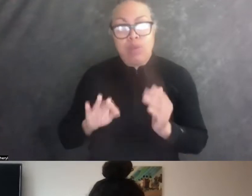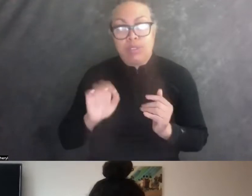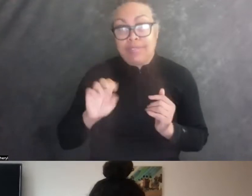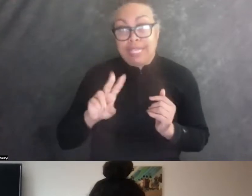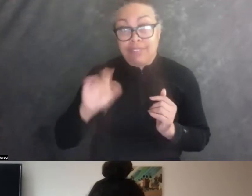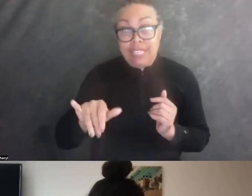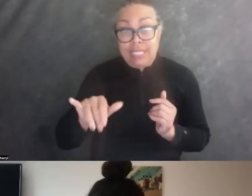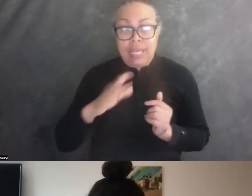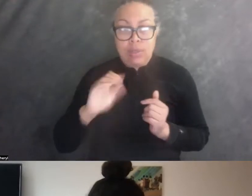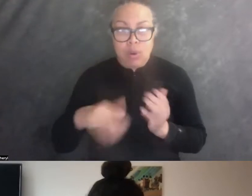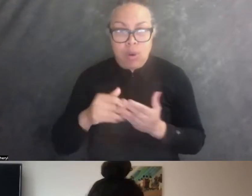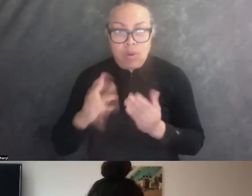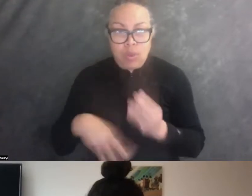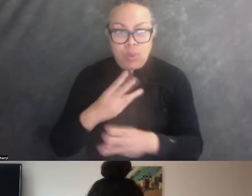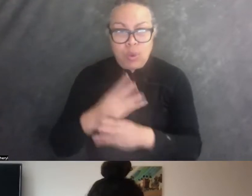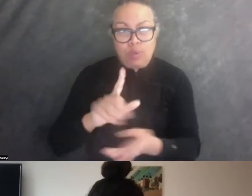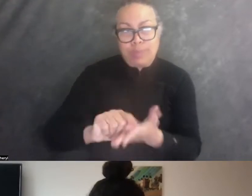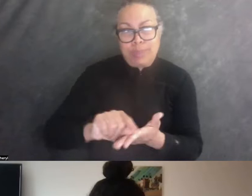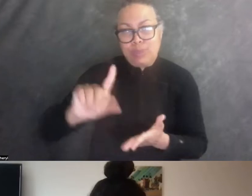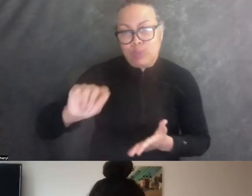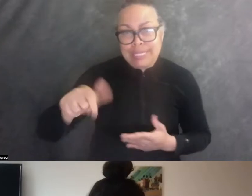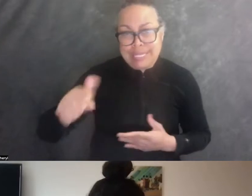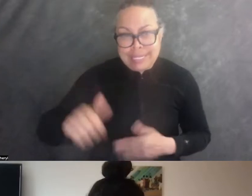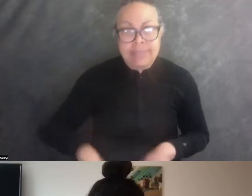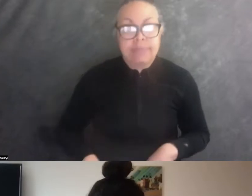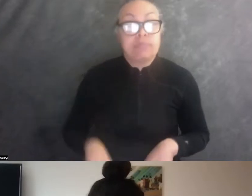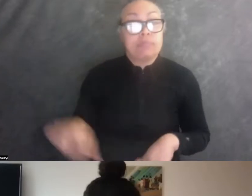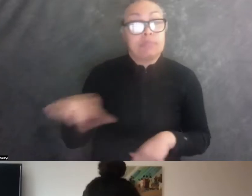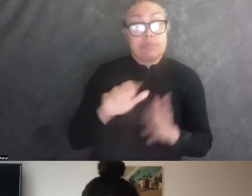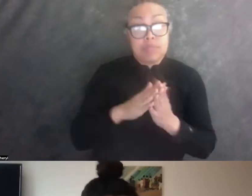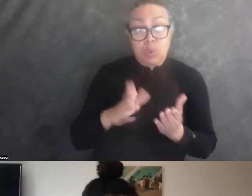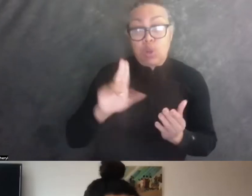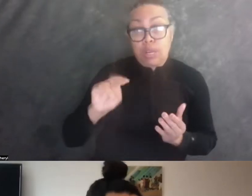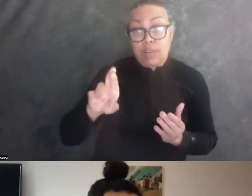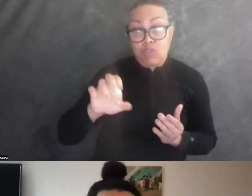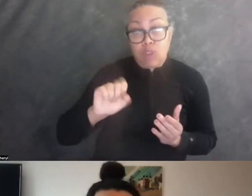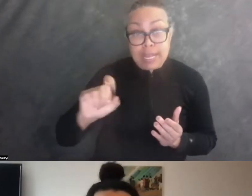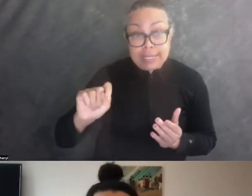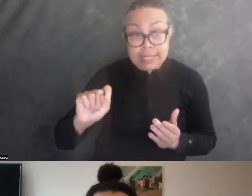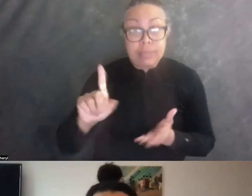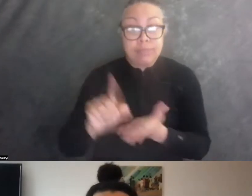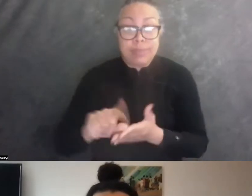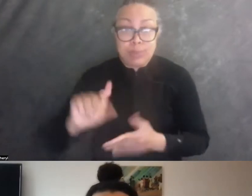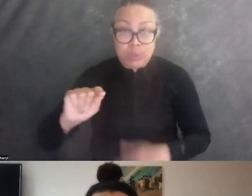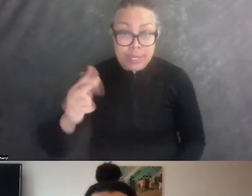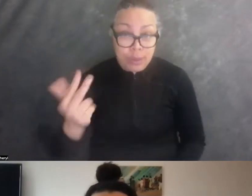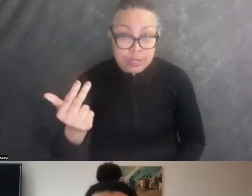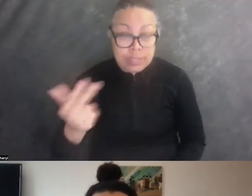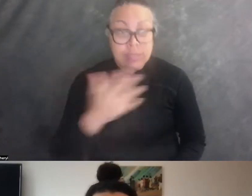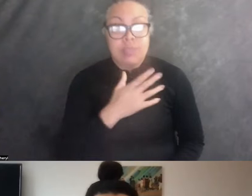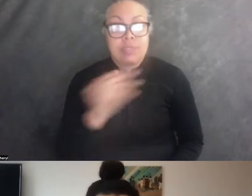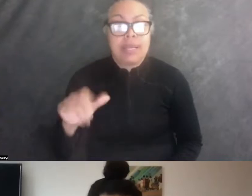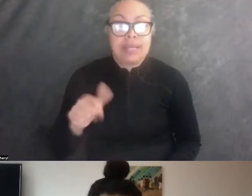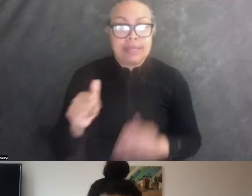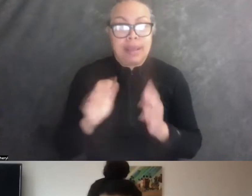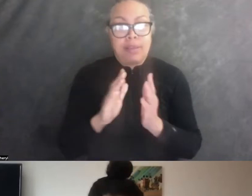in 2010. The poetry chapbook Unrest, which also came out on Ugly Duckling Press in 2013. And the collaborative